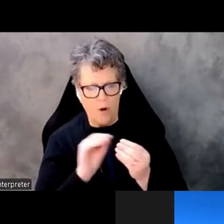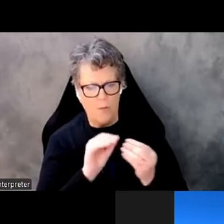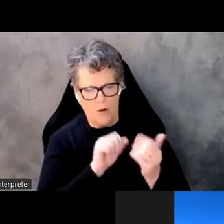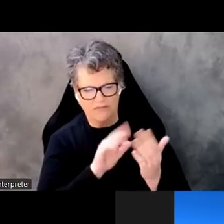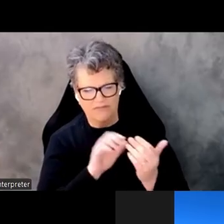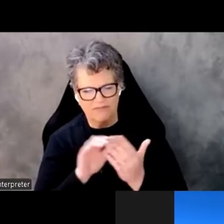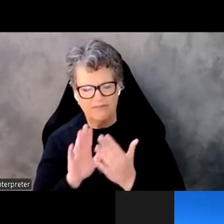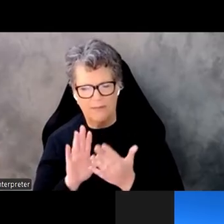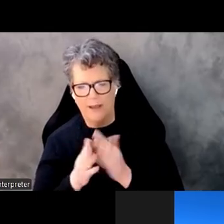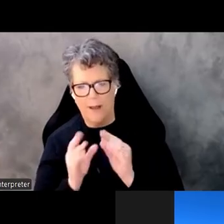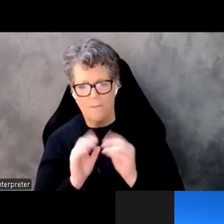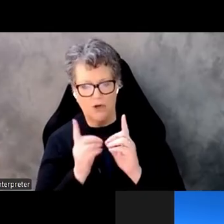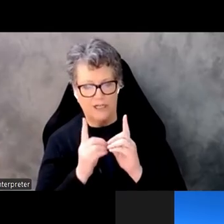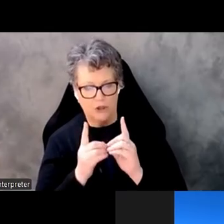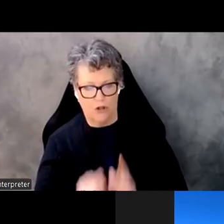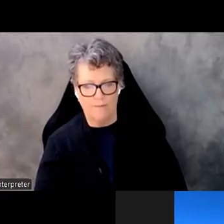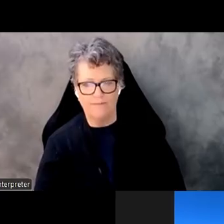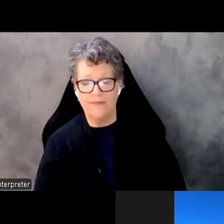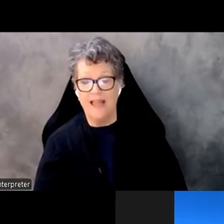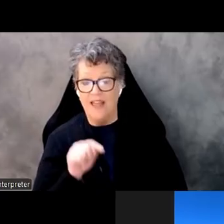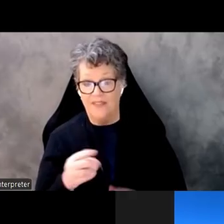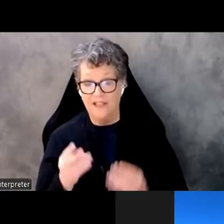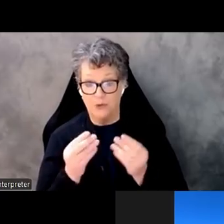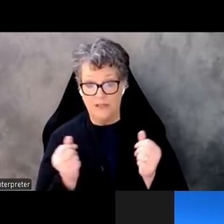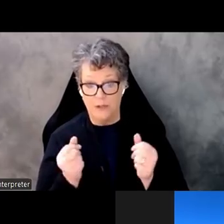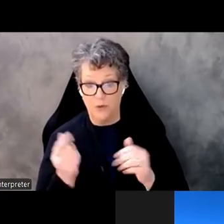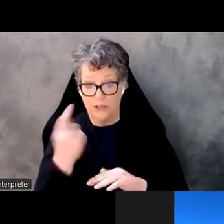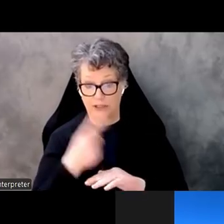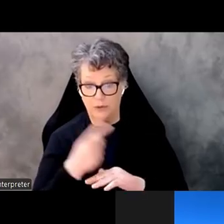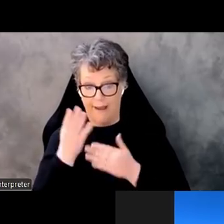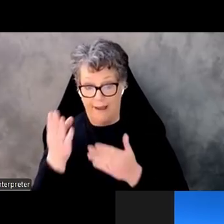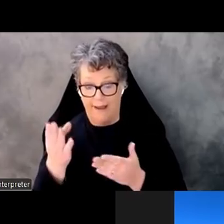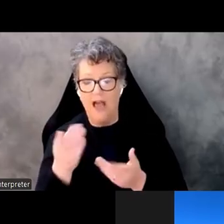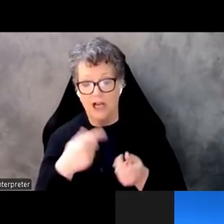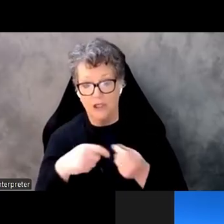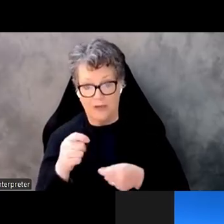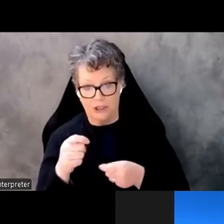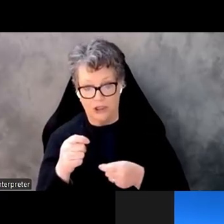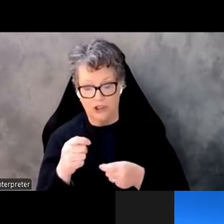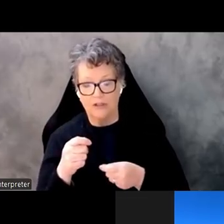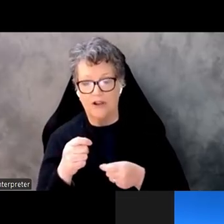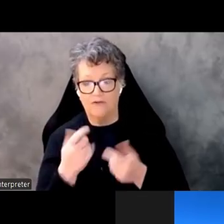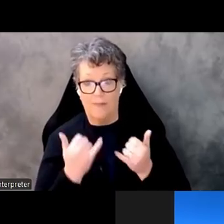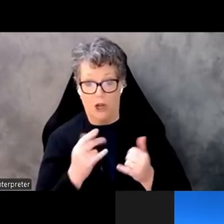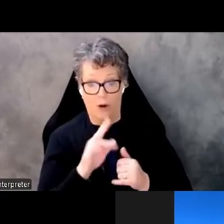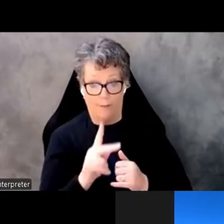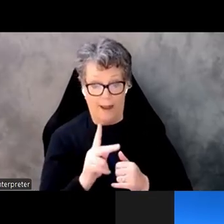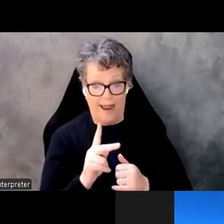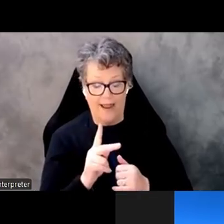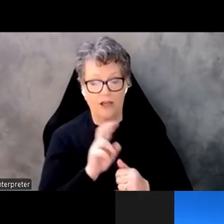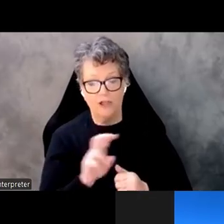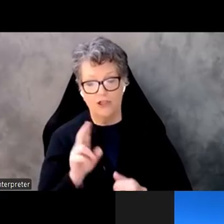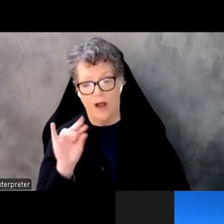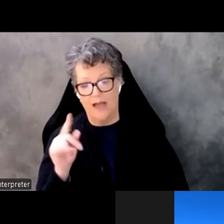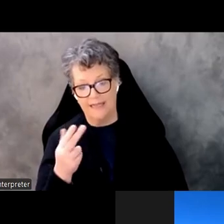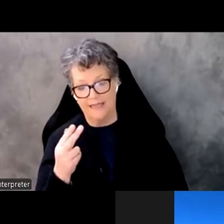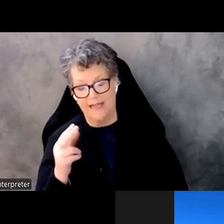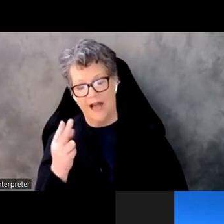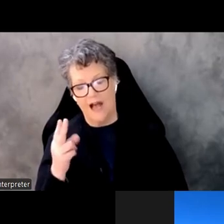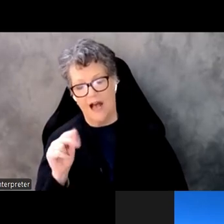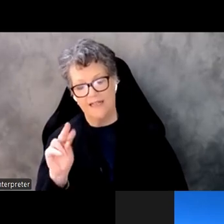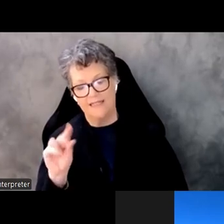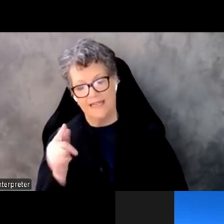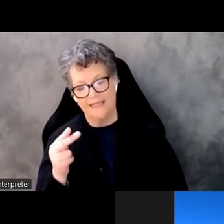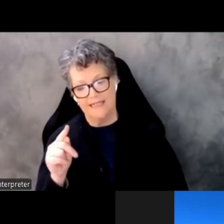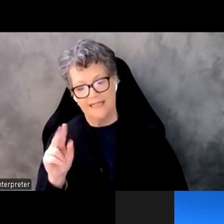things become more digital. This resolution today authorizes a switch from that current bank that we do business with to Huntington Bank, and to